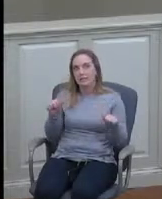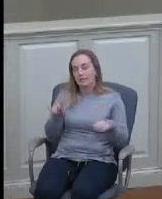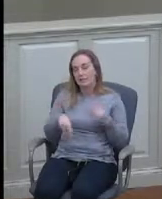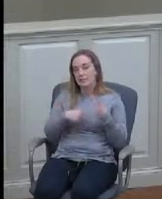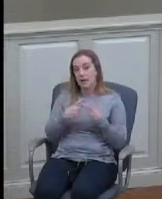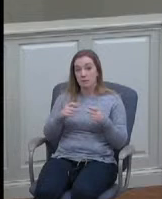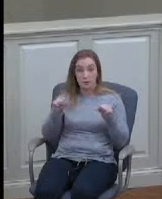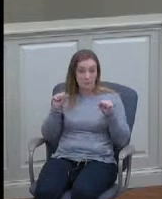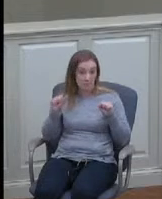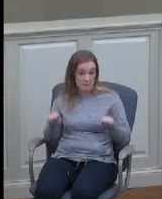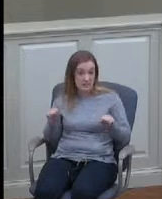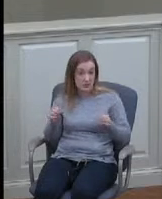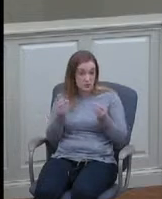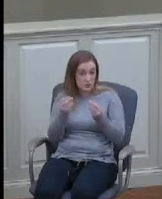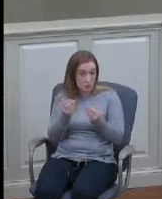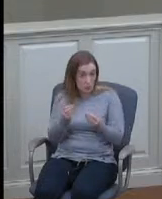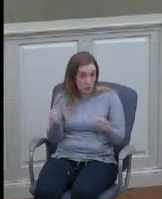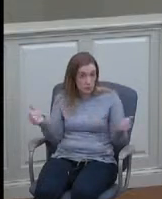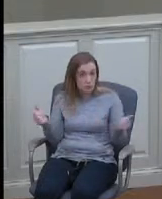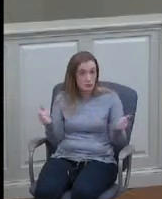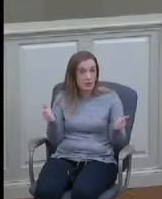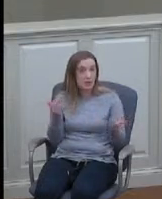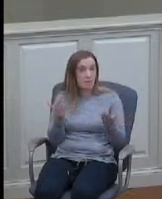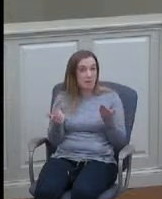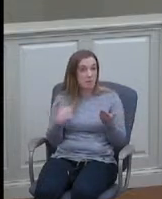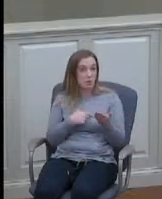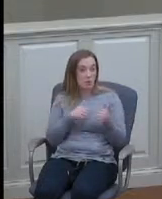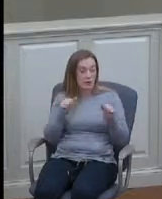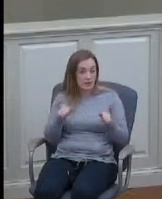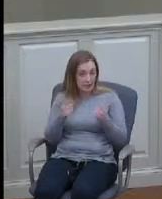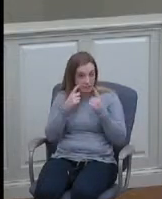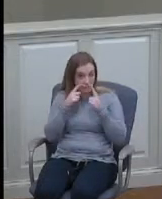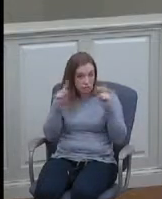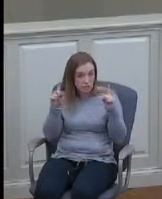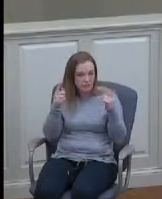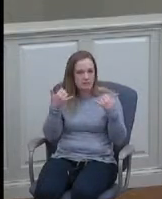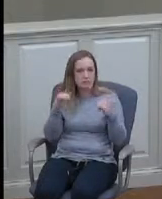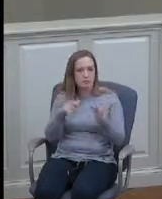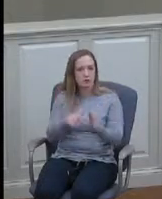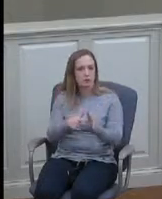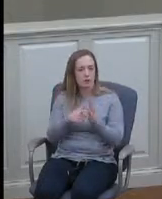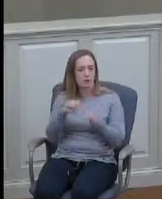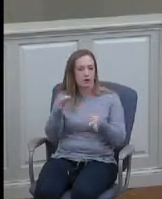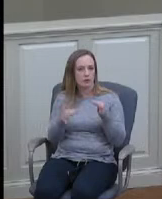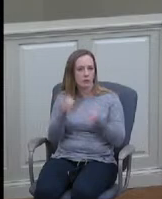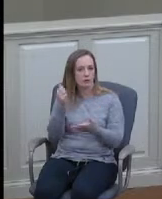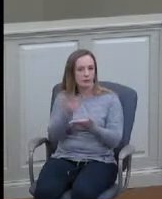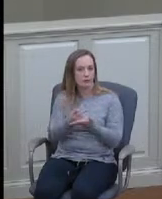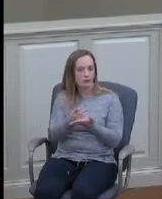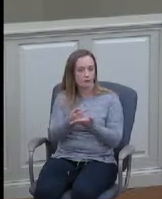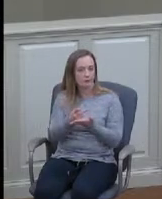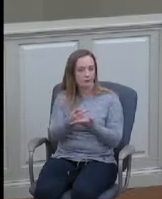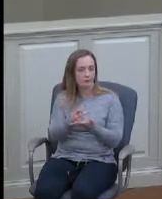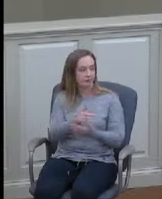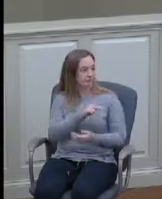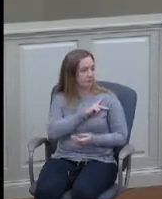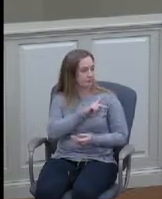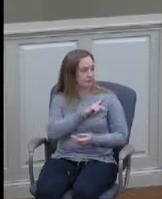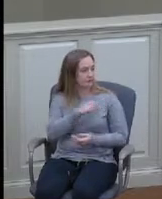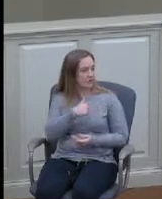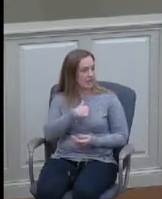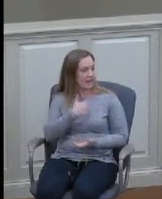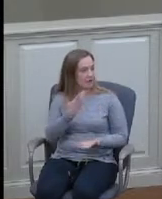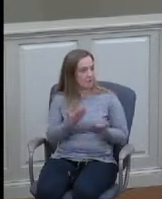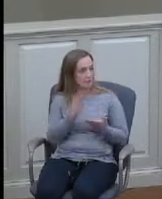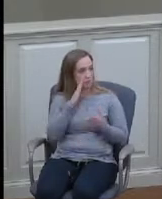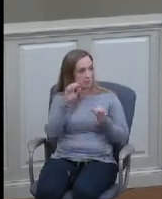potential solution that may be able to be achieved would still have to garner court approval. And I may be able to provide you with that list.